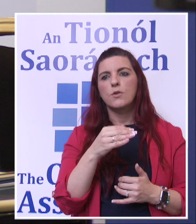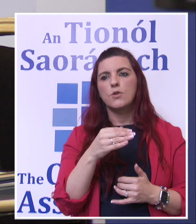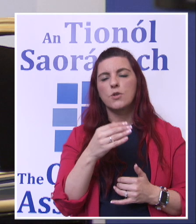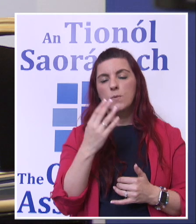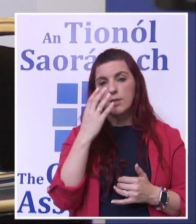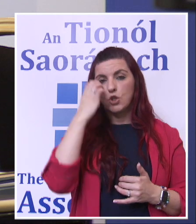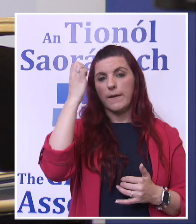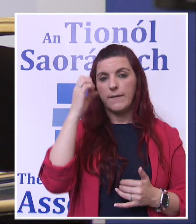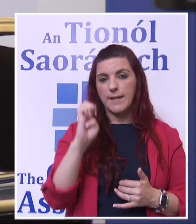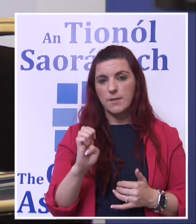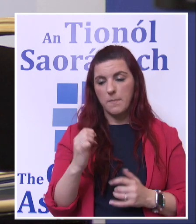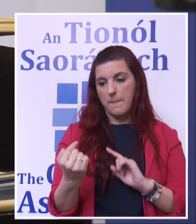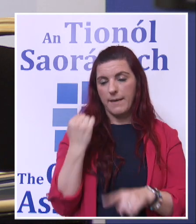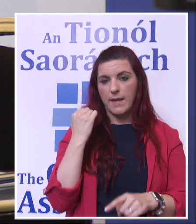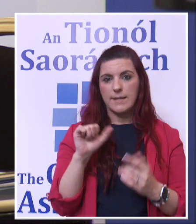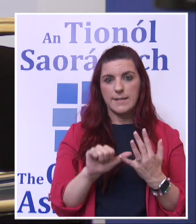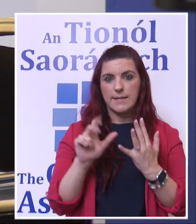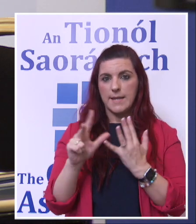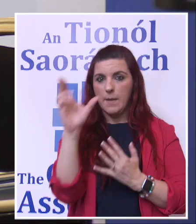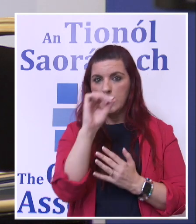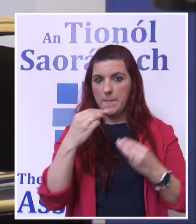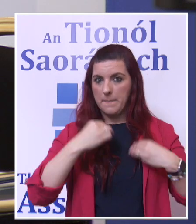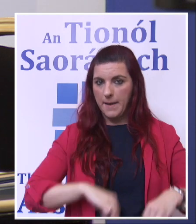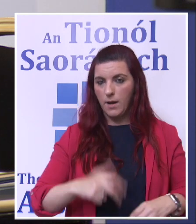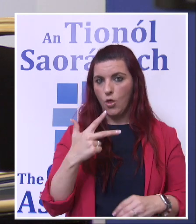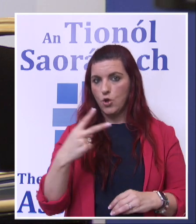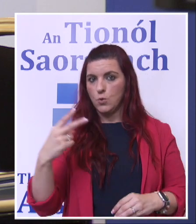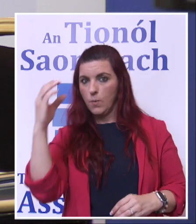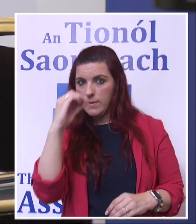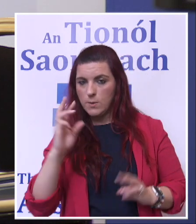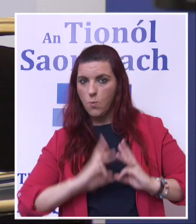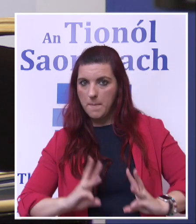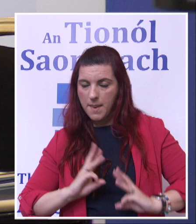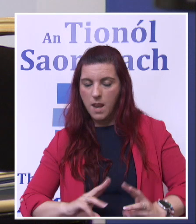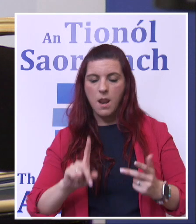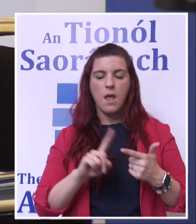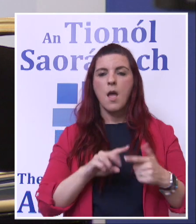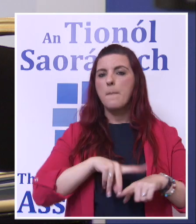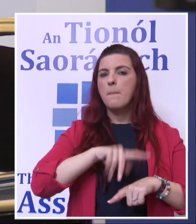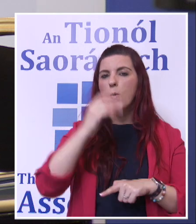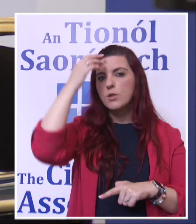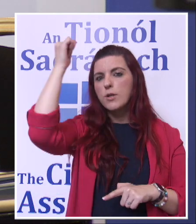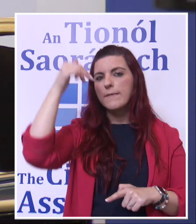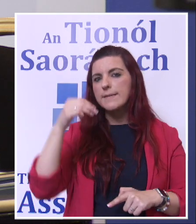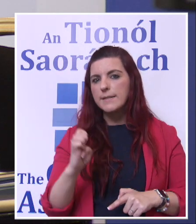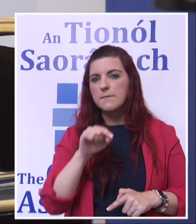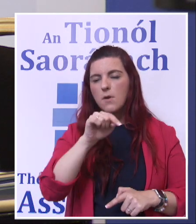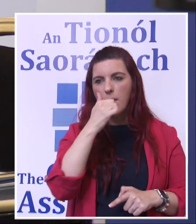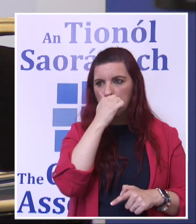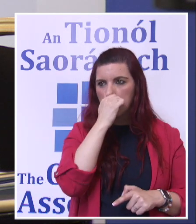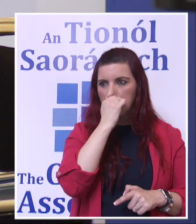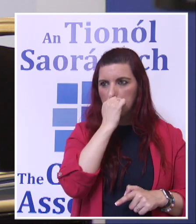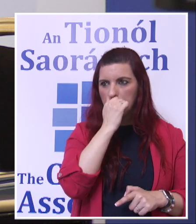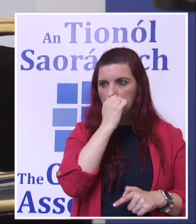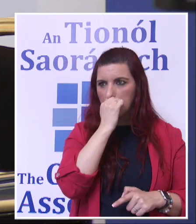that point, 68% were men, 32% were women. Most chief executives are appointed between the